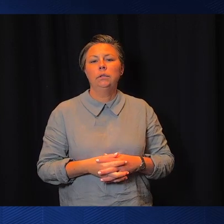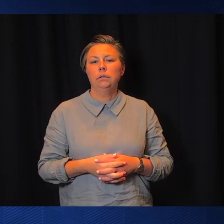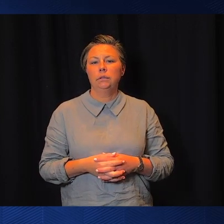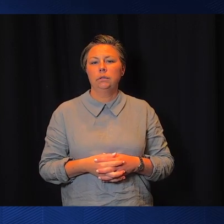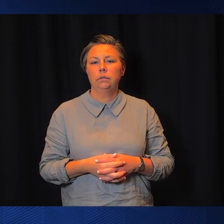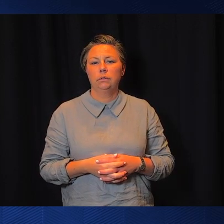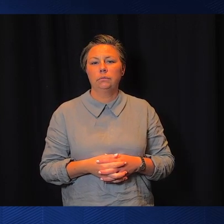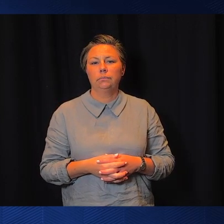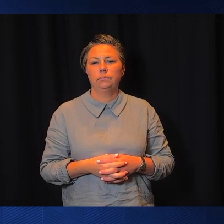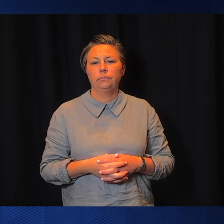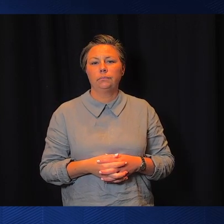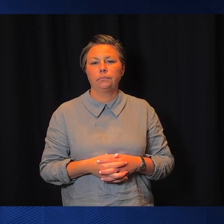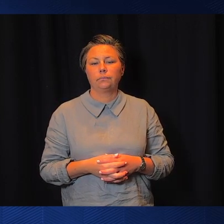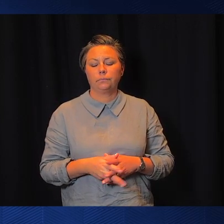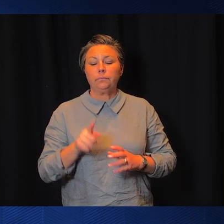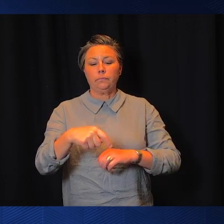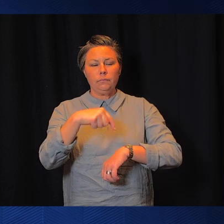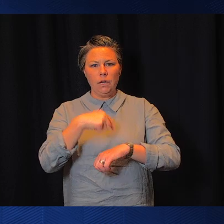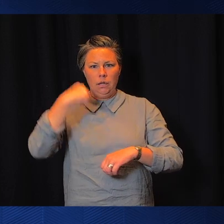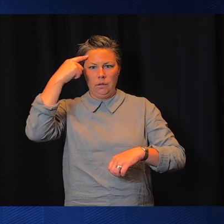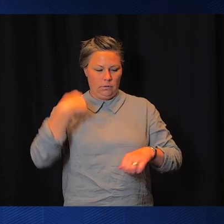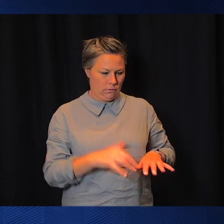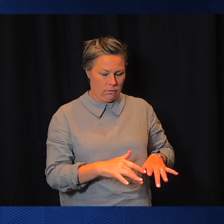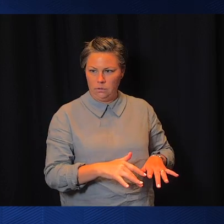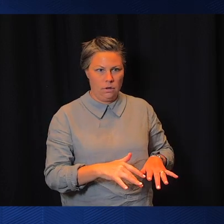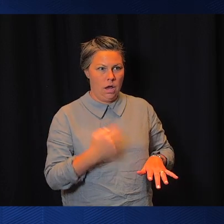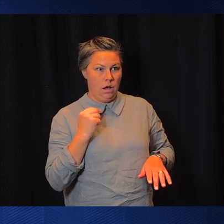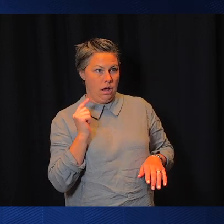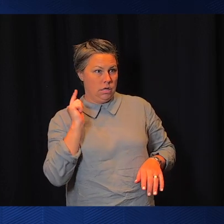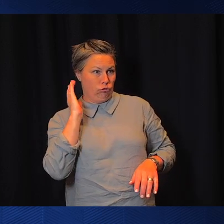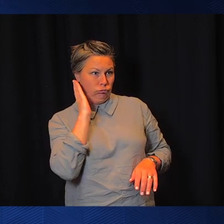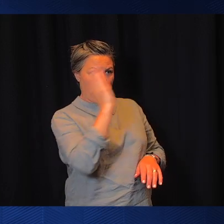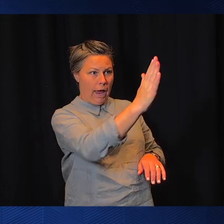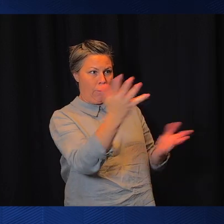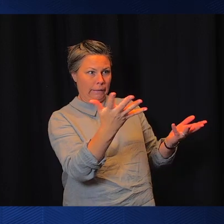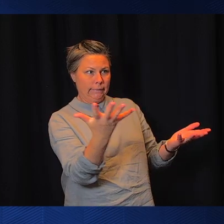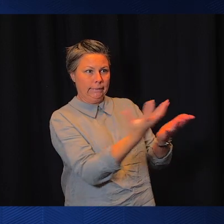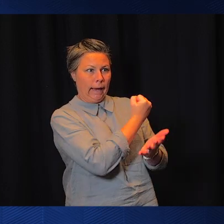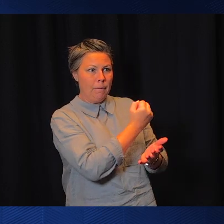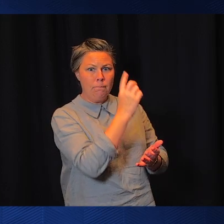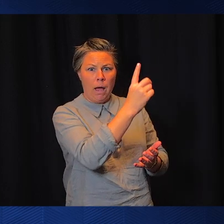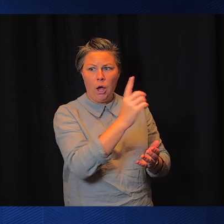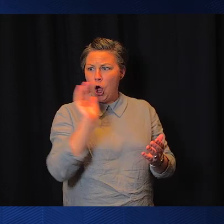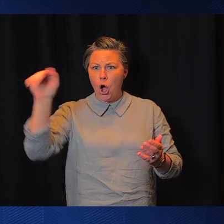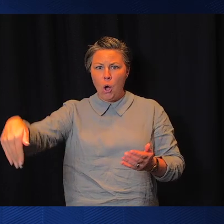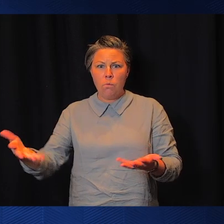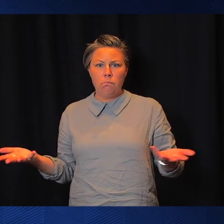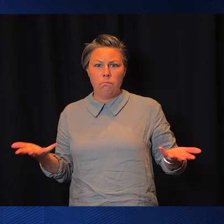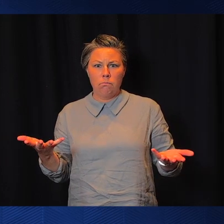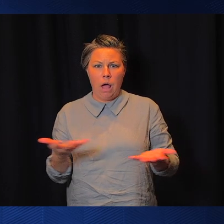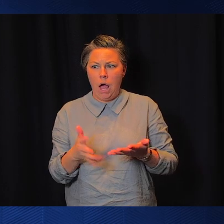thinking of, do I go to the safe place? How do I reach home or get